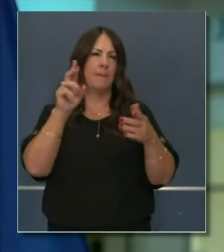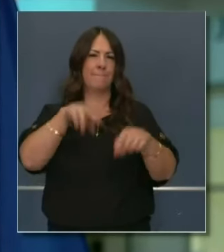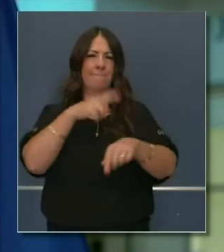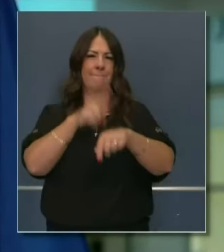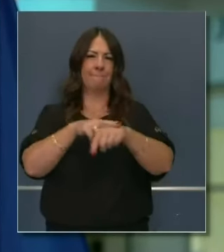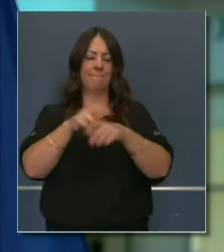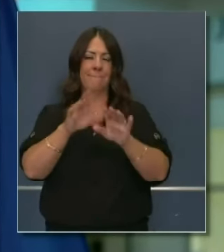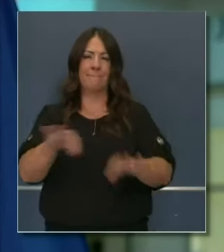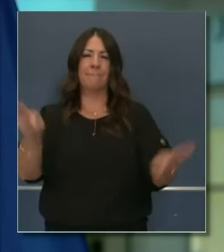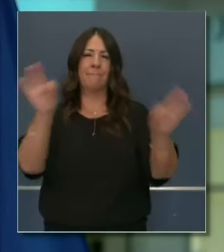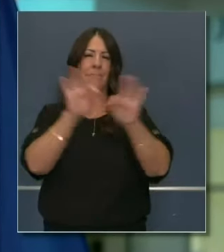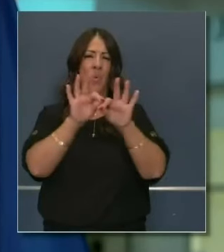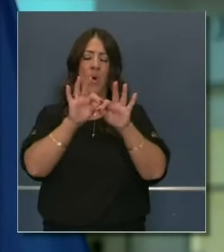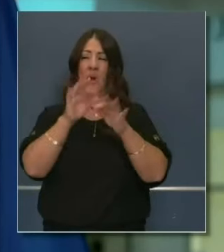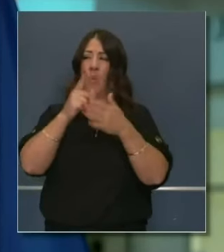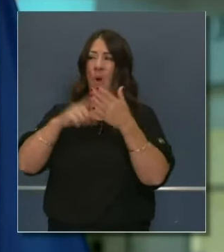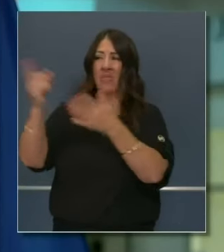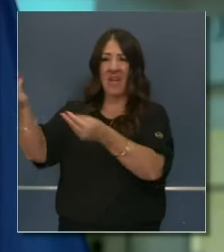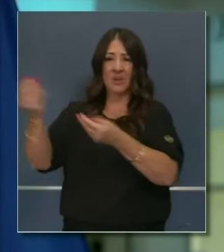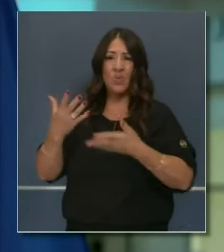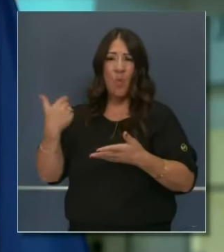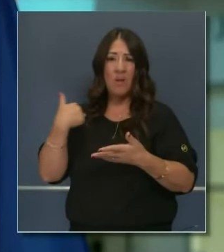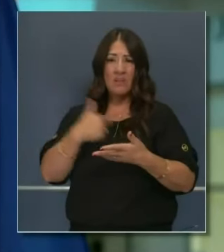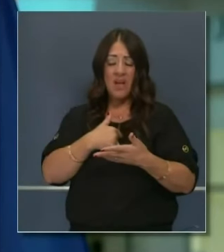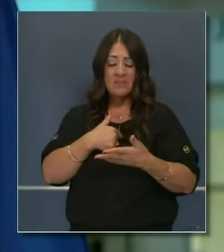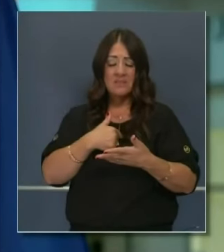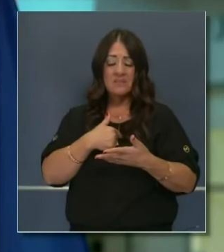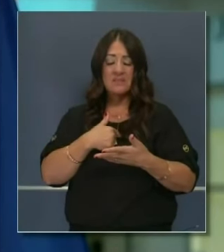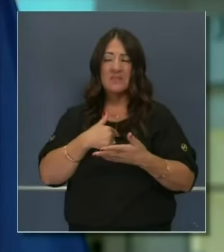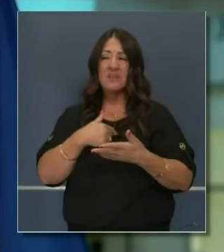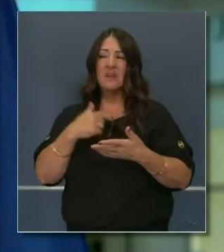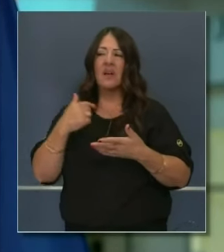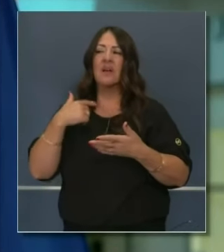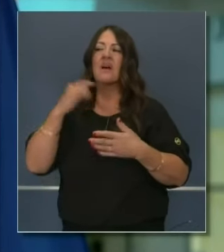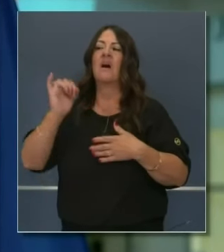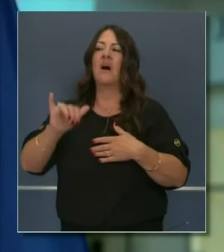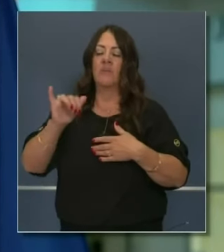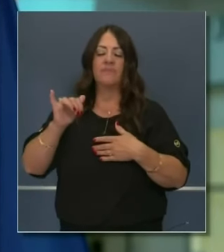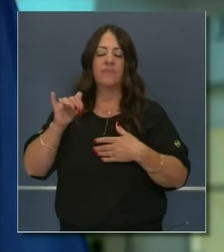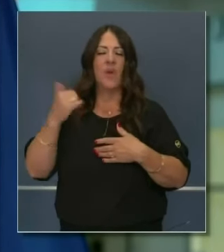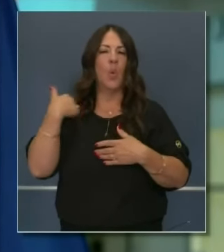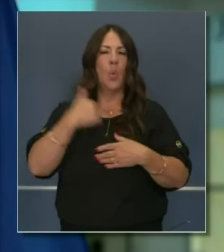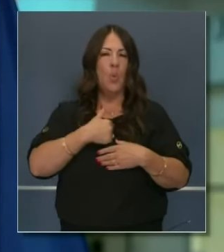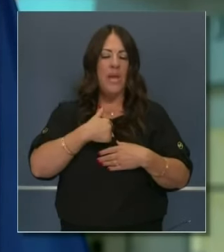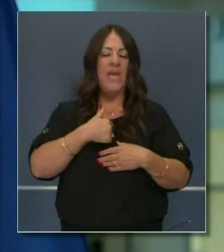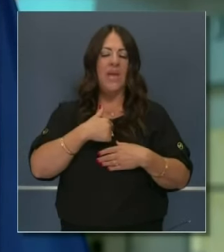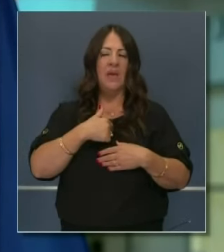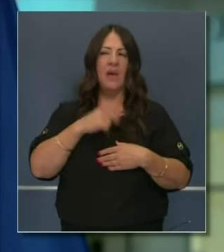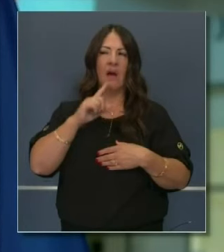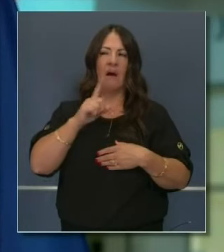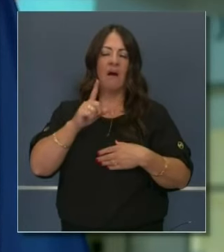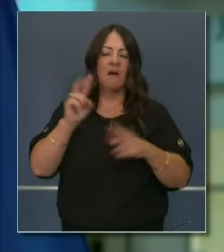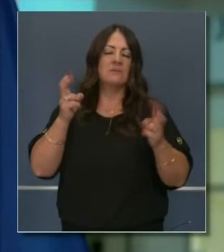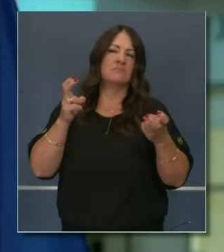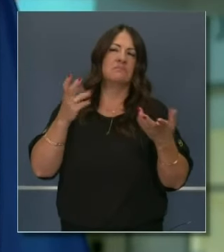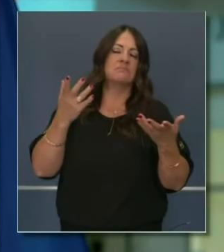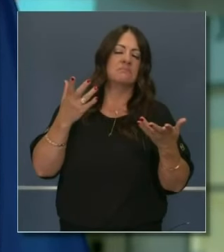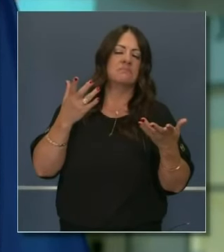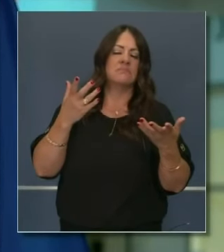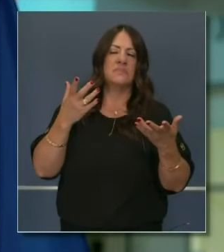the information that was provided to us based upon our collaboration were on the high end. And I'll remind you, the high